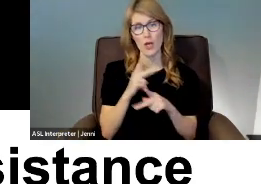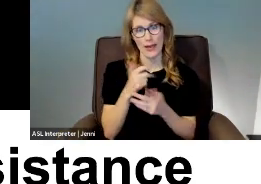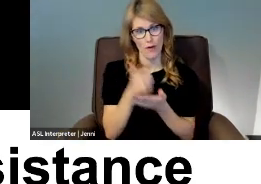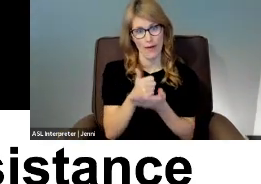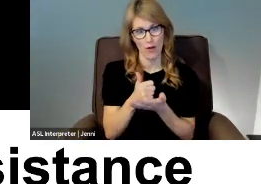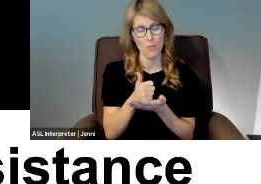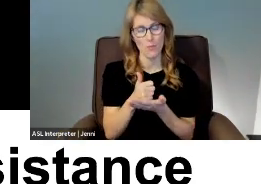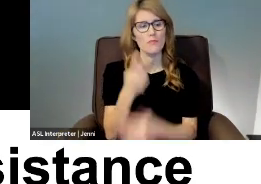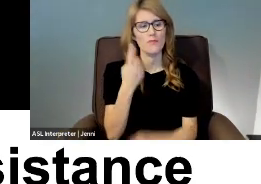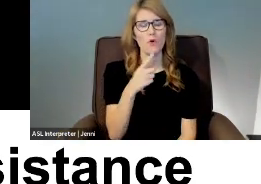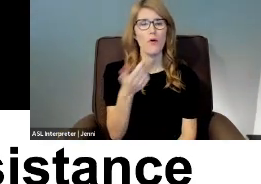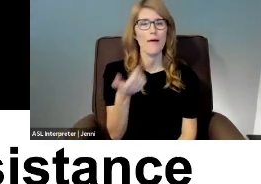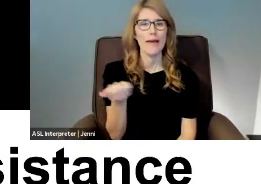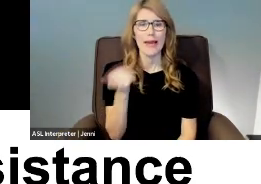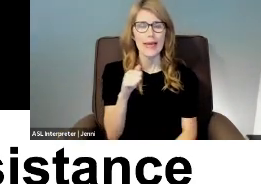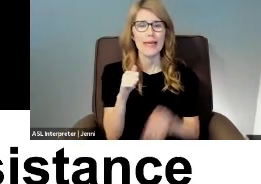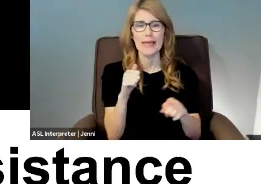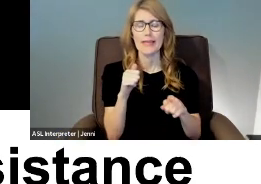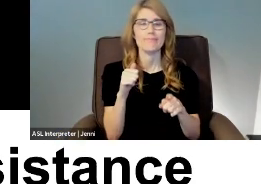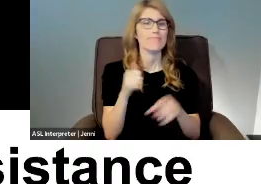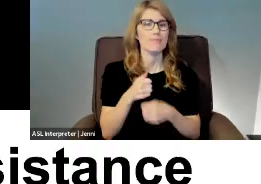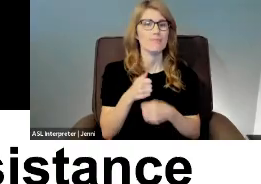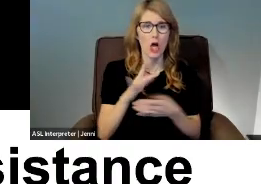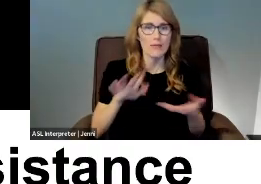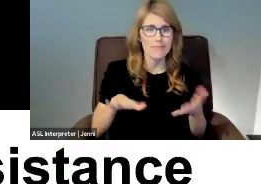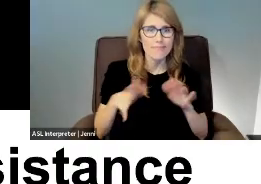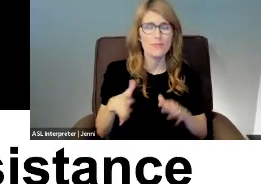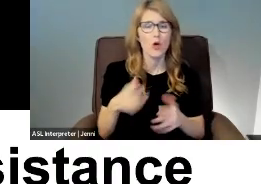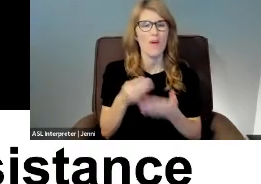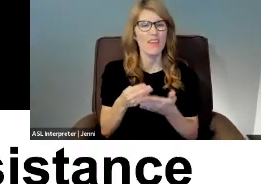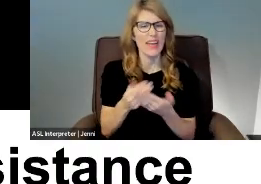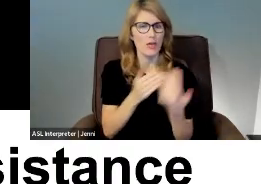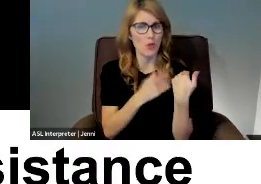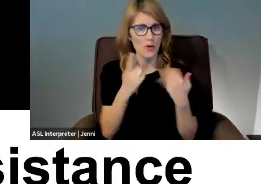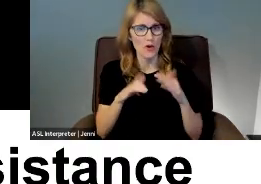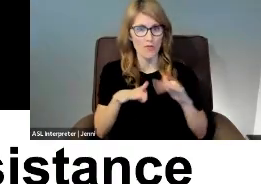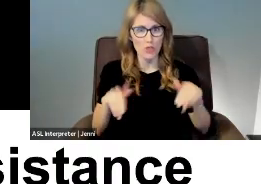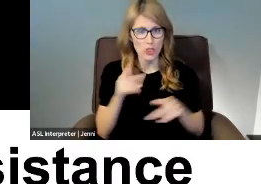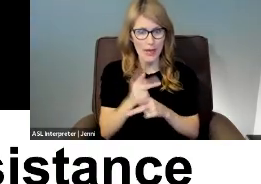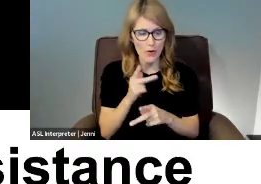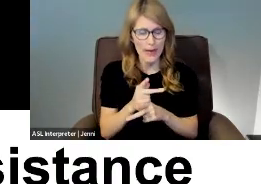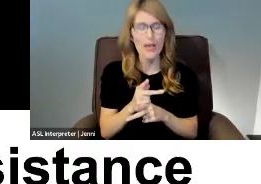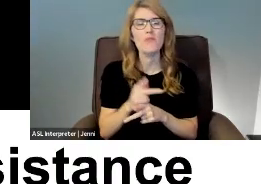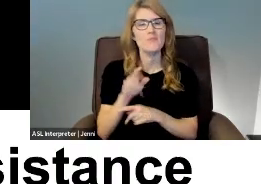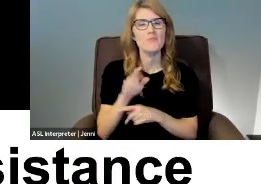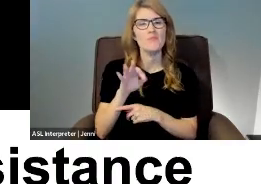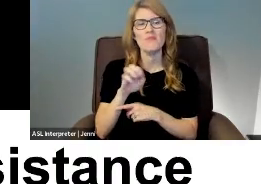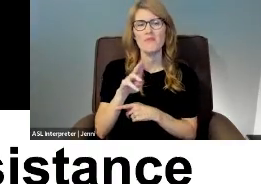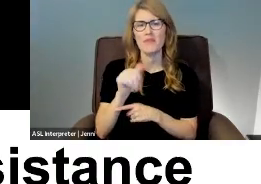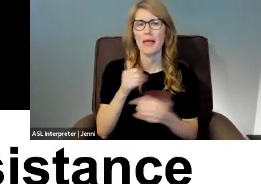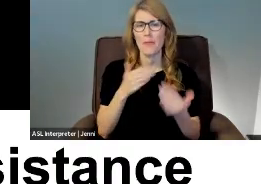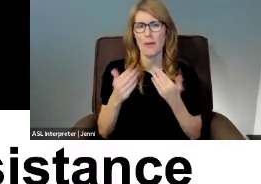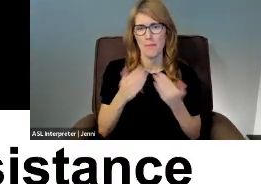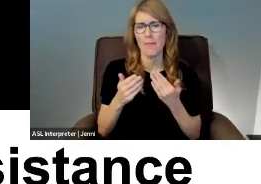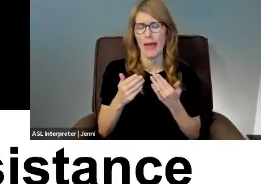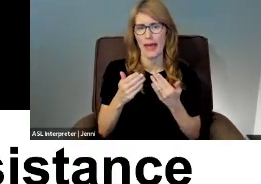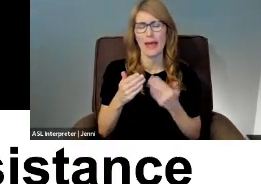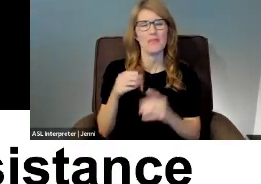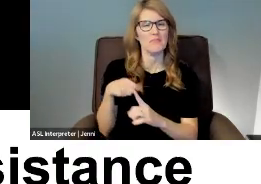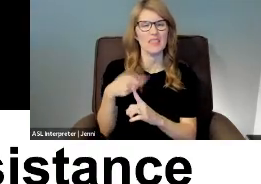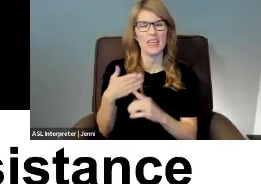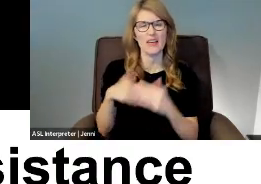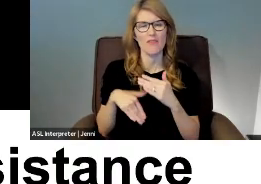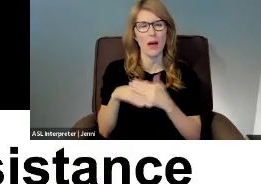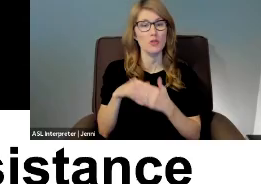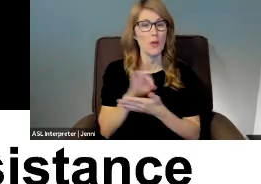disaster caused financial burden for child care, FEMA may award up to 8 weeks of